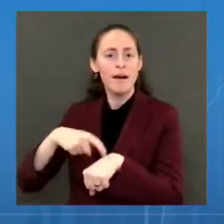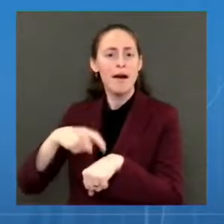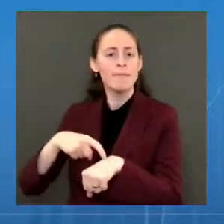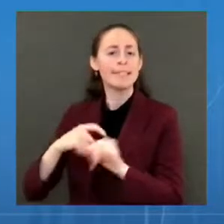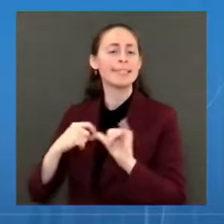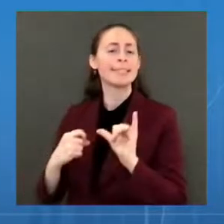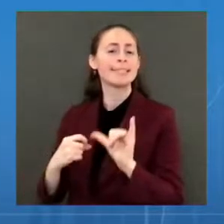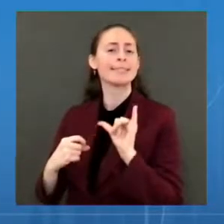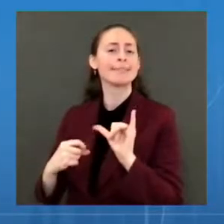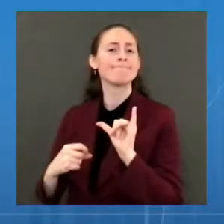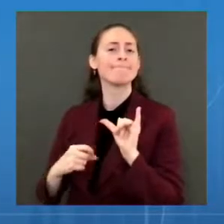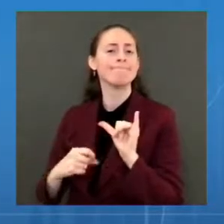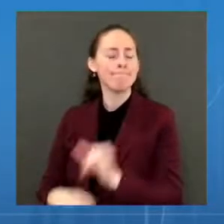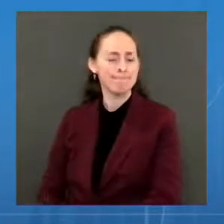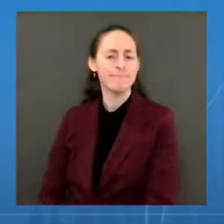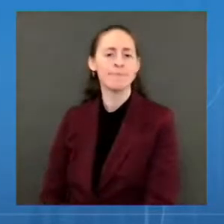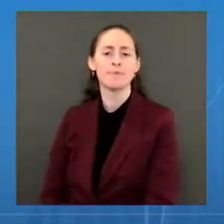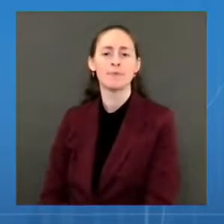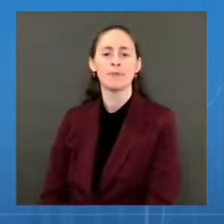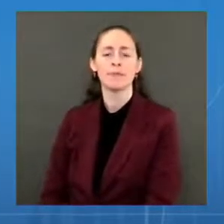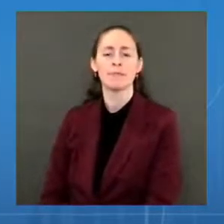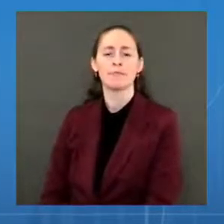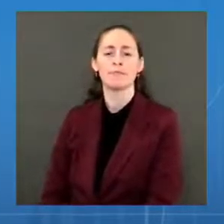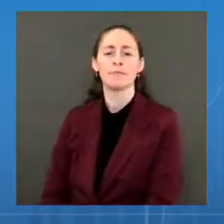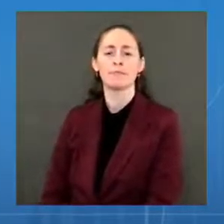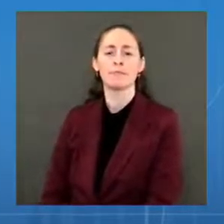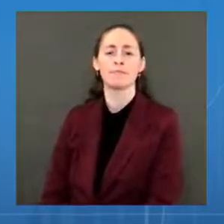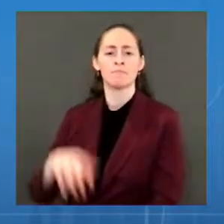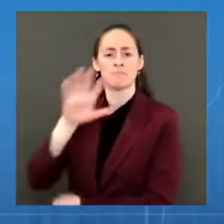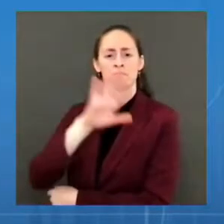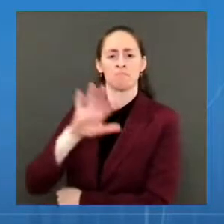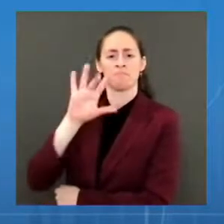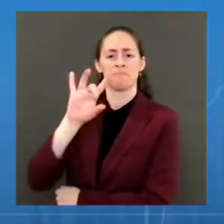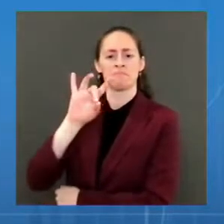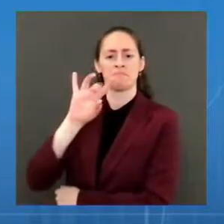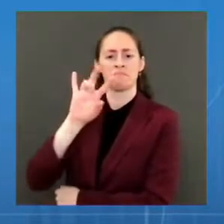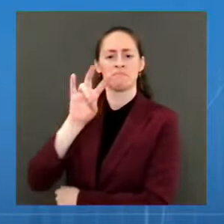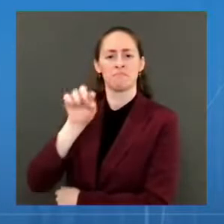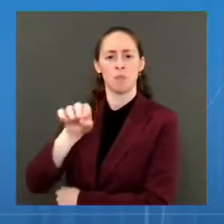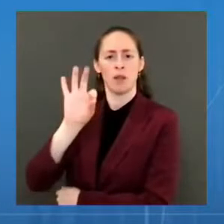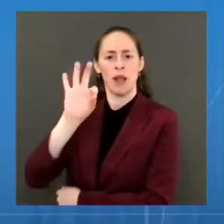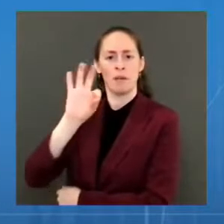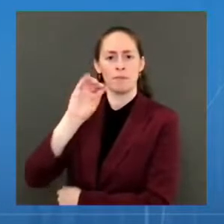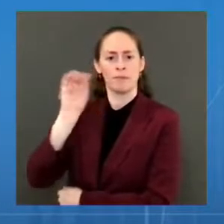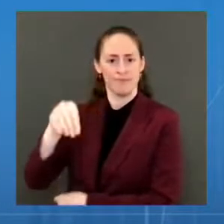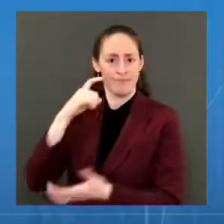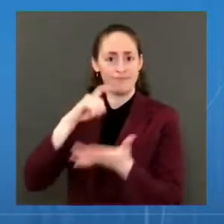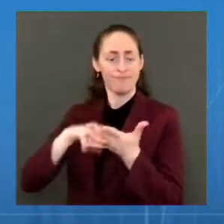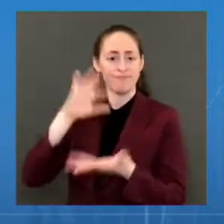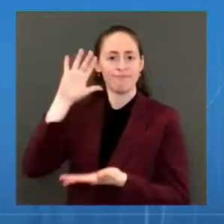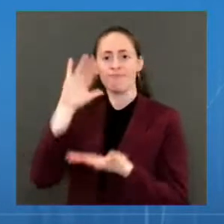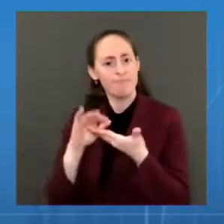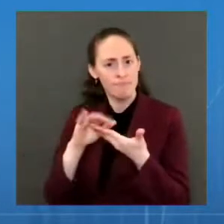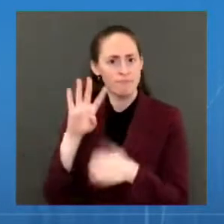from 87.9% to 48.1%, as well as the vaccine